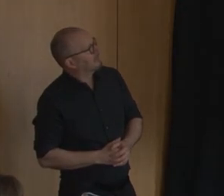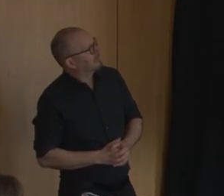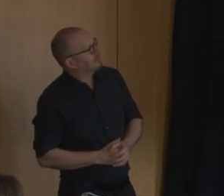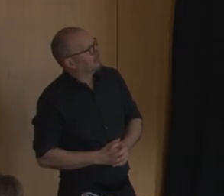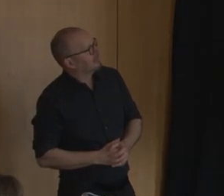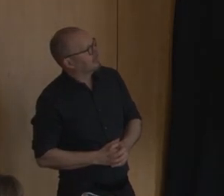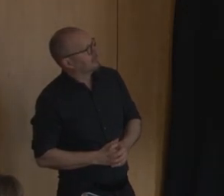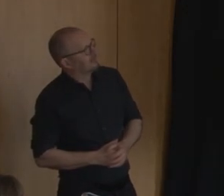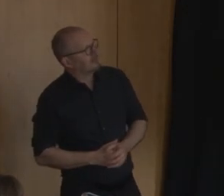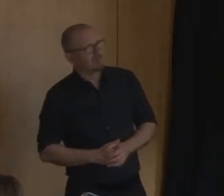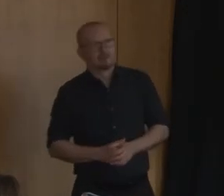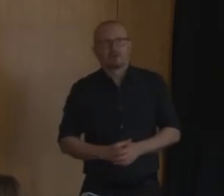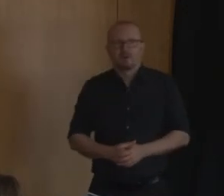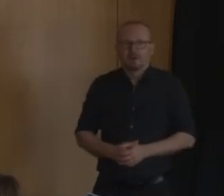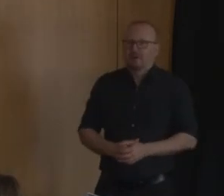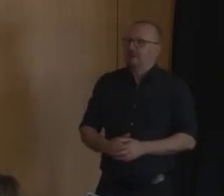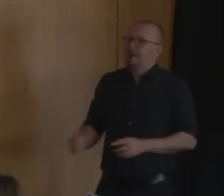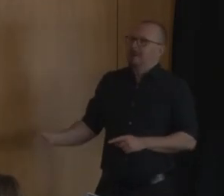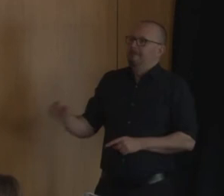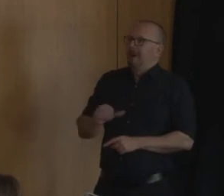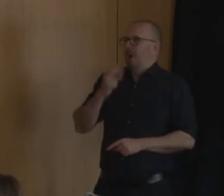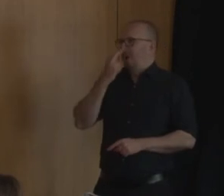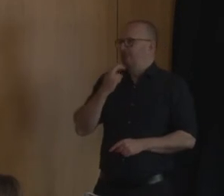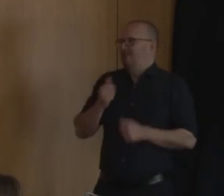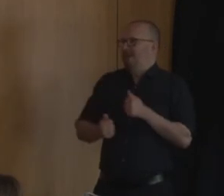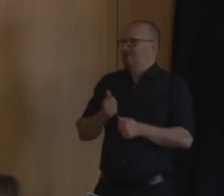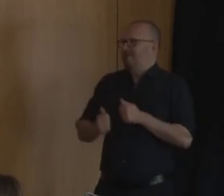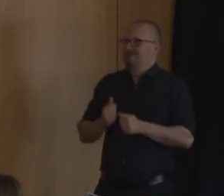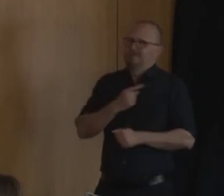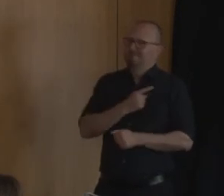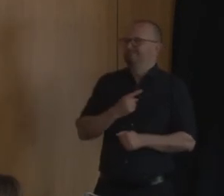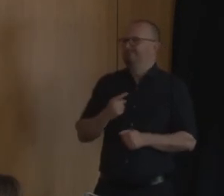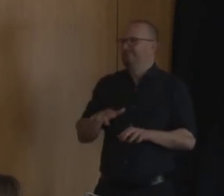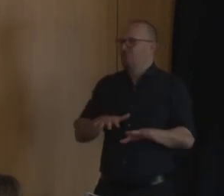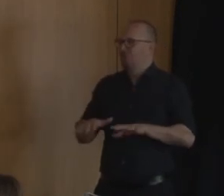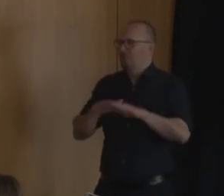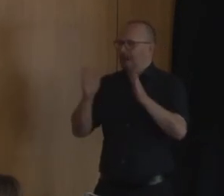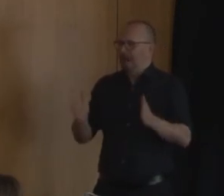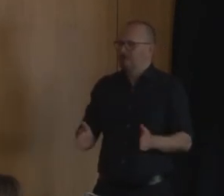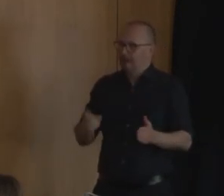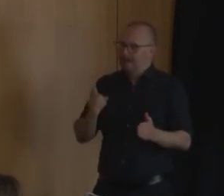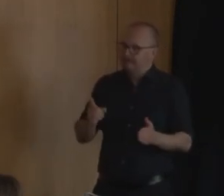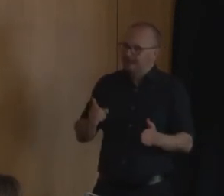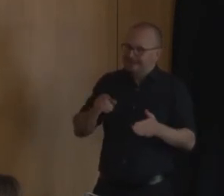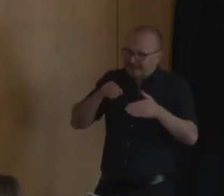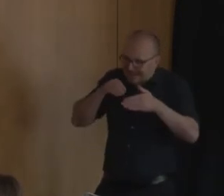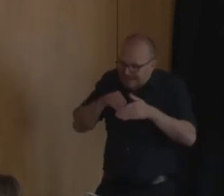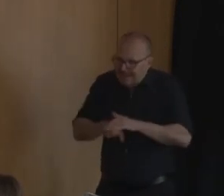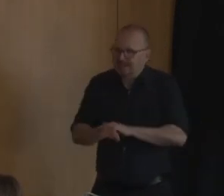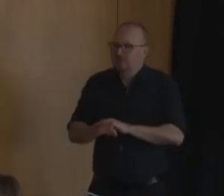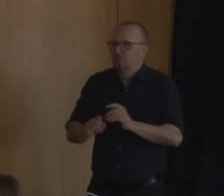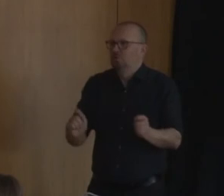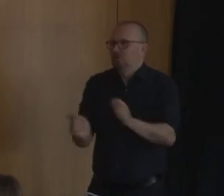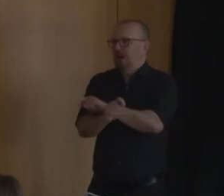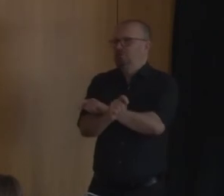We also brought back an old favourite, some of you may know this, the earthquake house, but we revamped the experience inside.